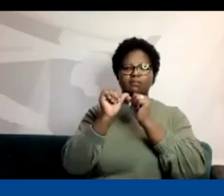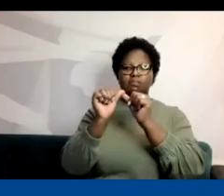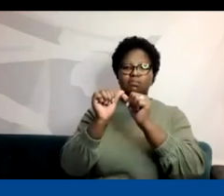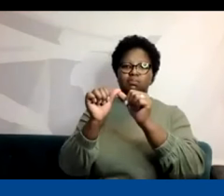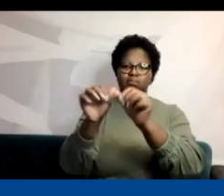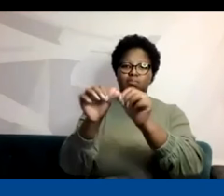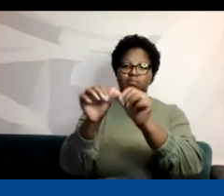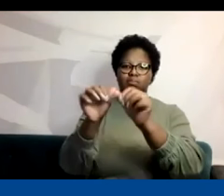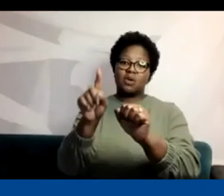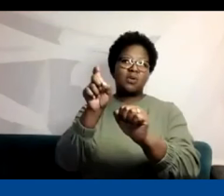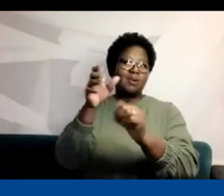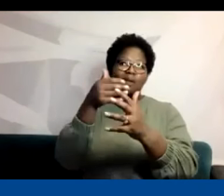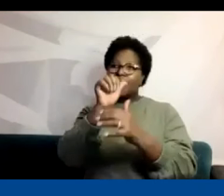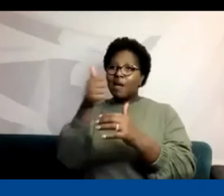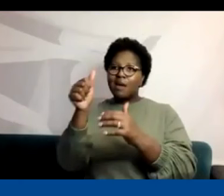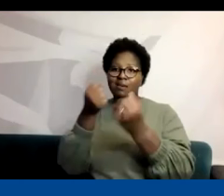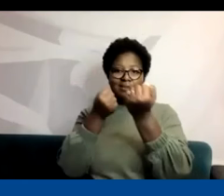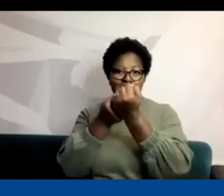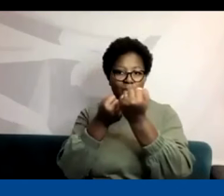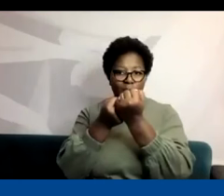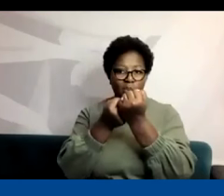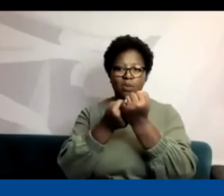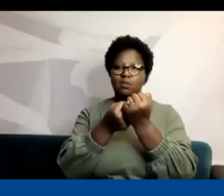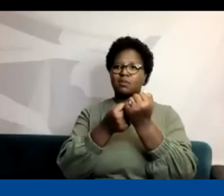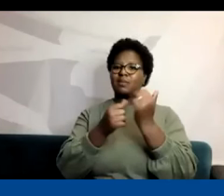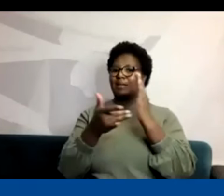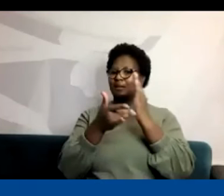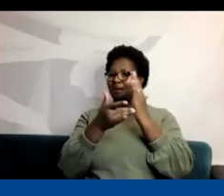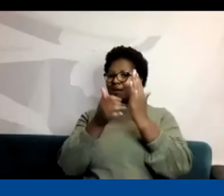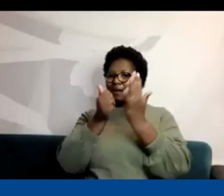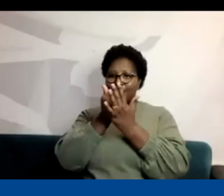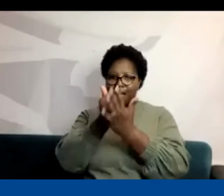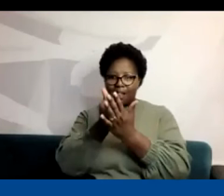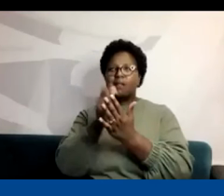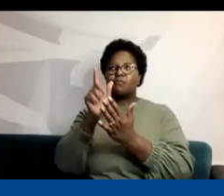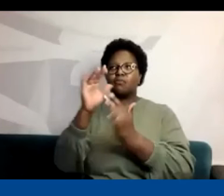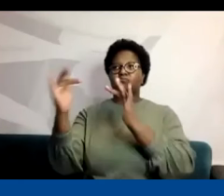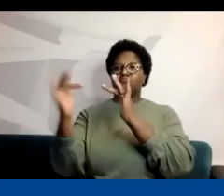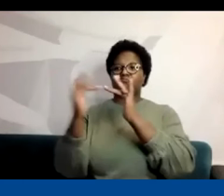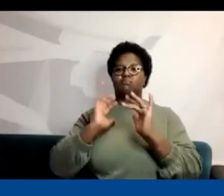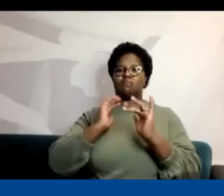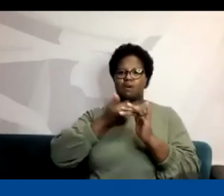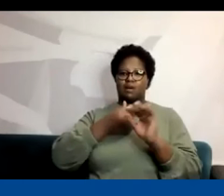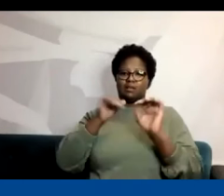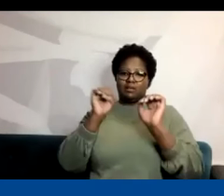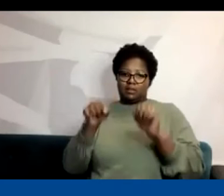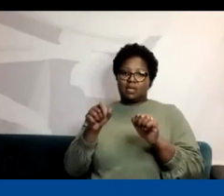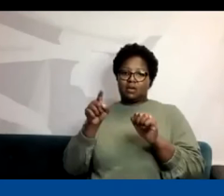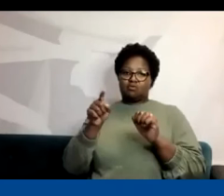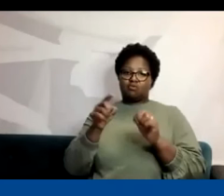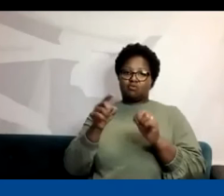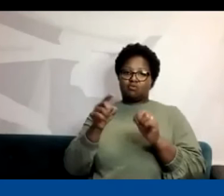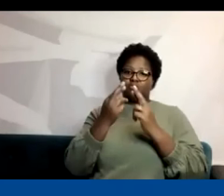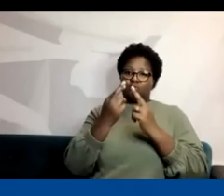or support. So that is kind of the go-to resource for you to find out all